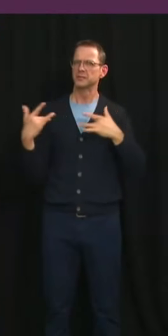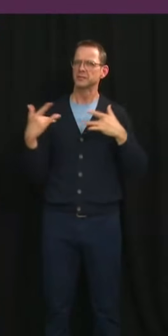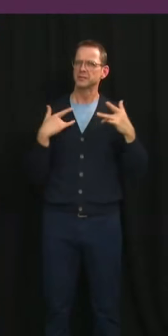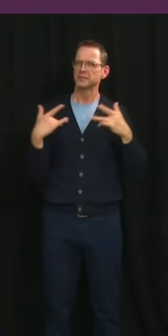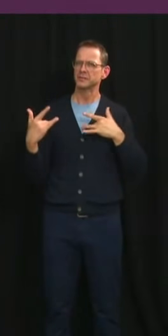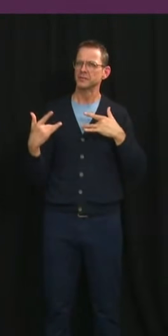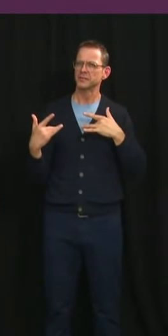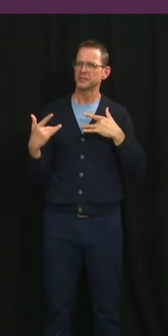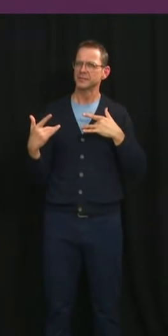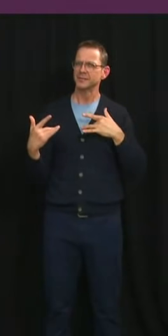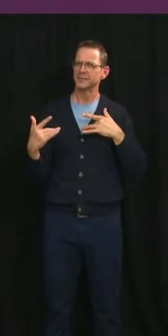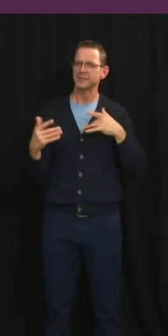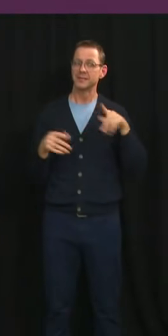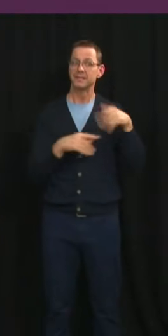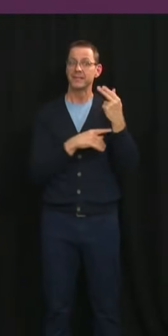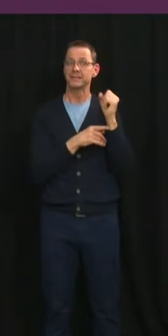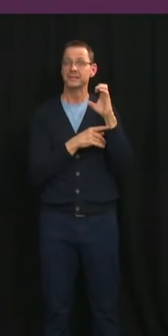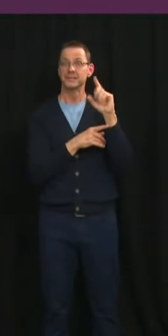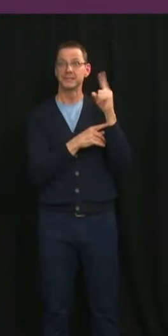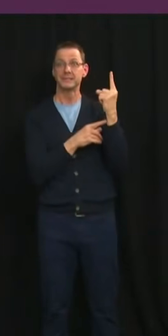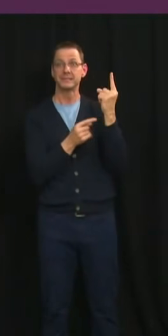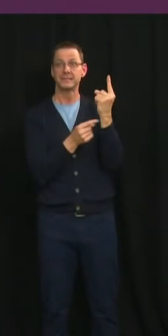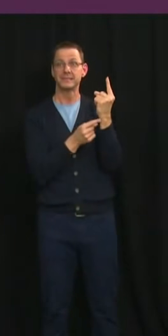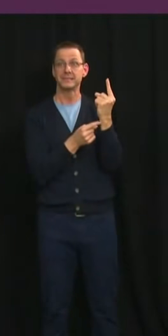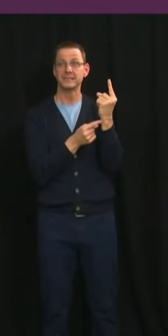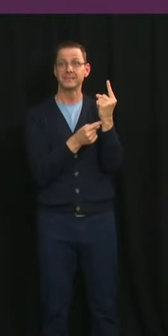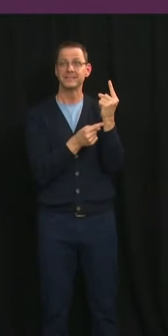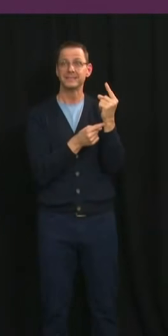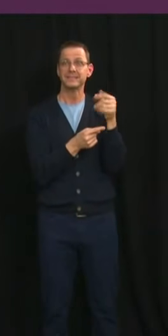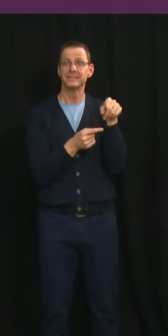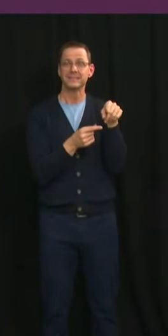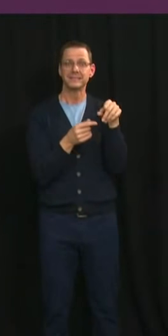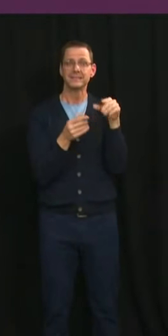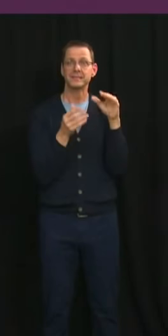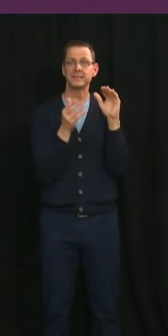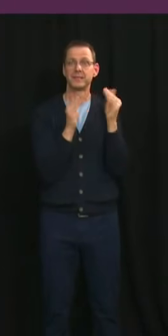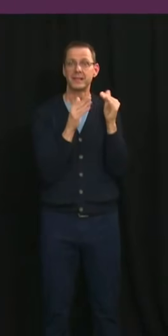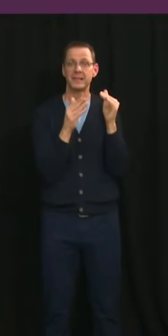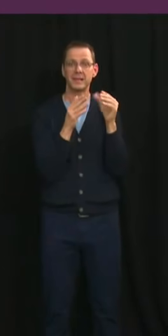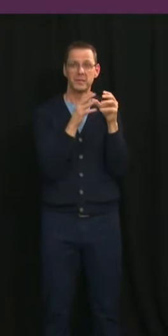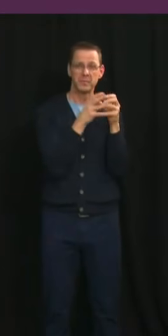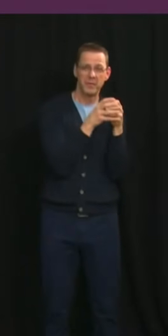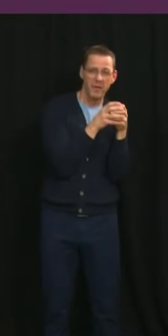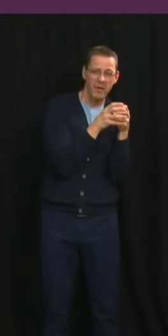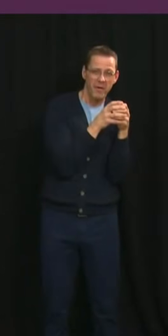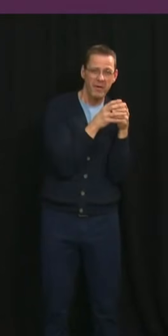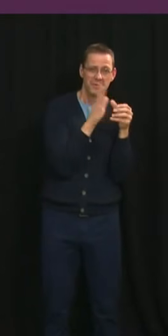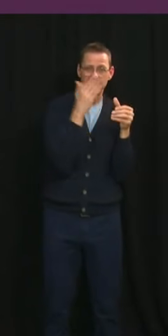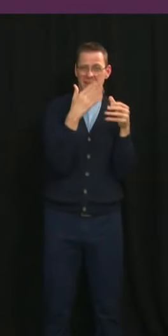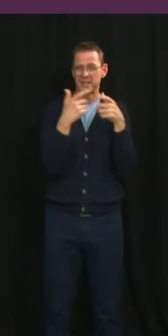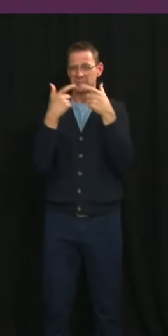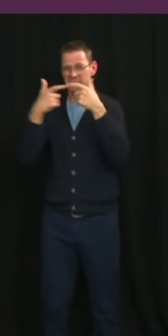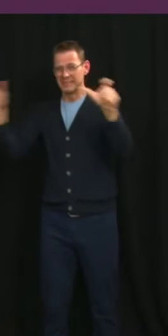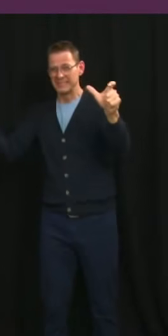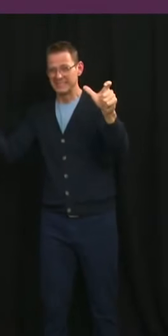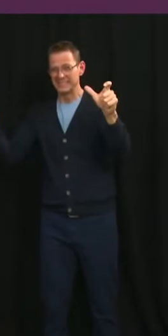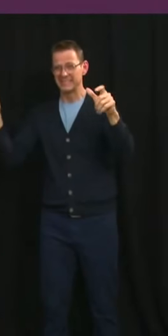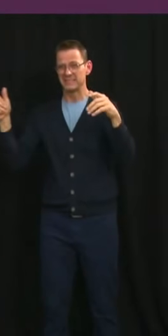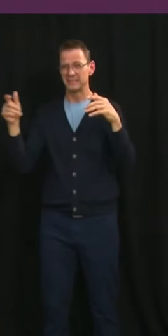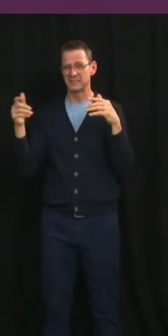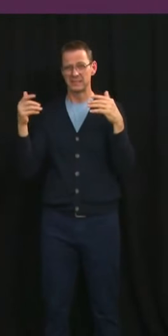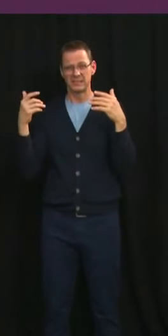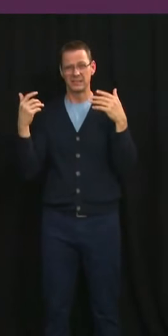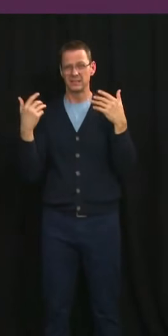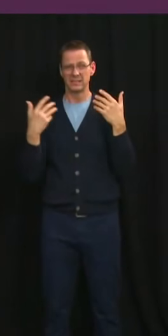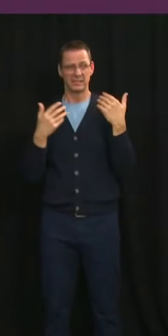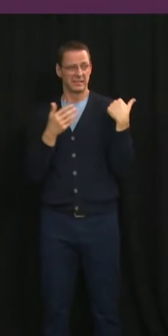of cases reported over the weekend. We are still learning about the characteristics that the P1 variant has, but we know for sure